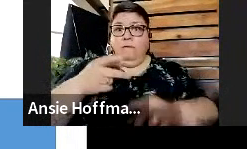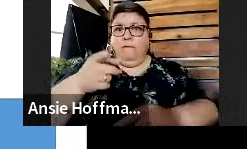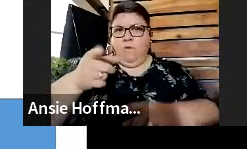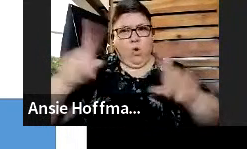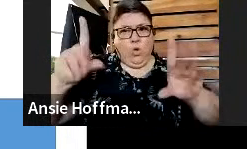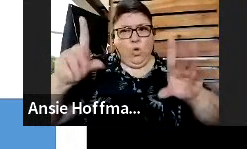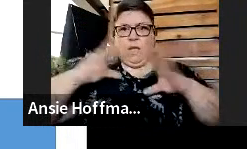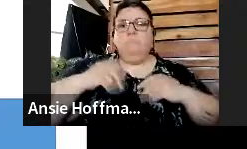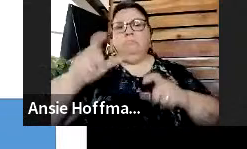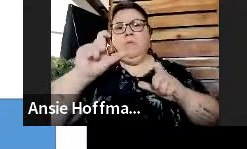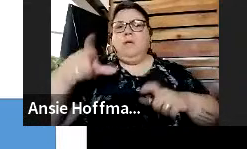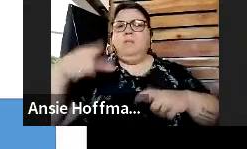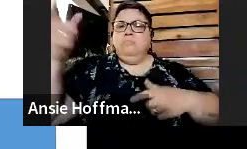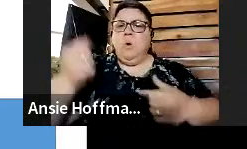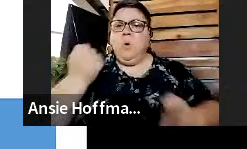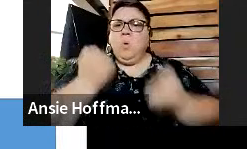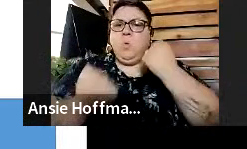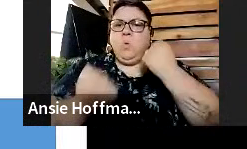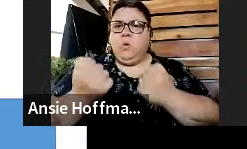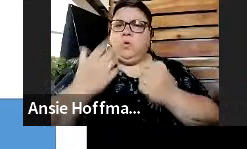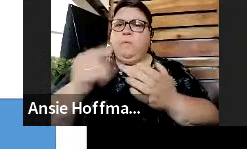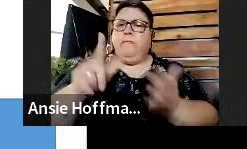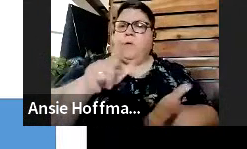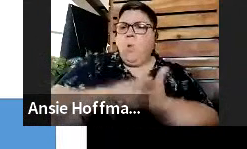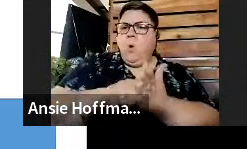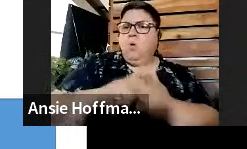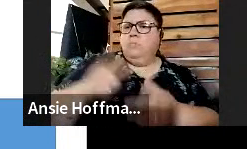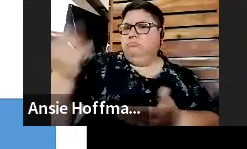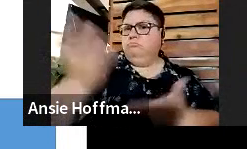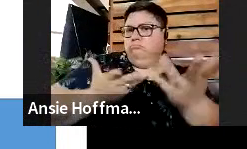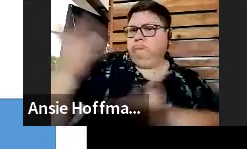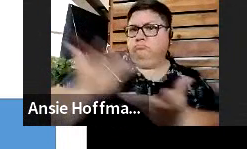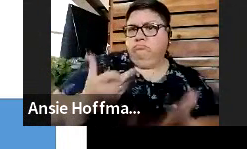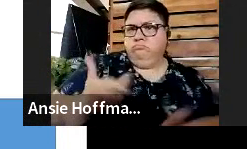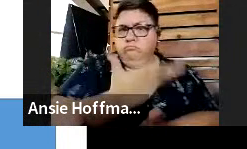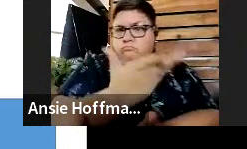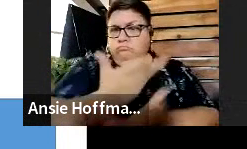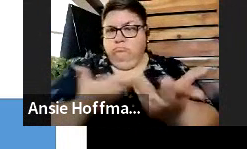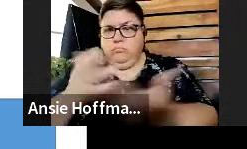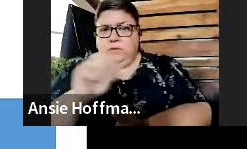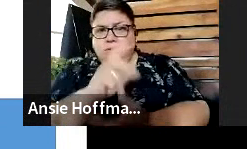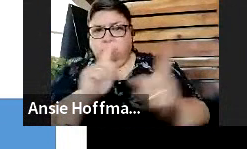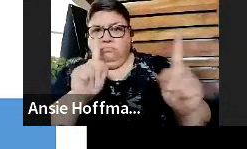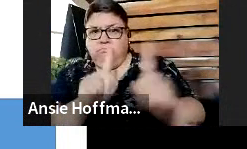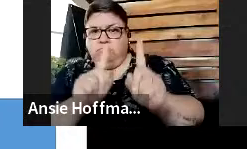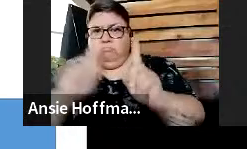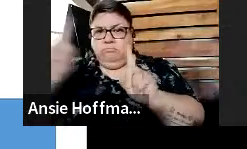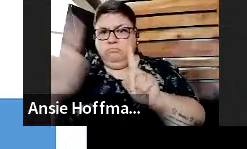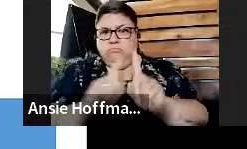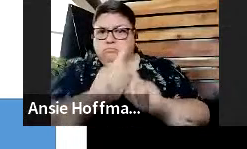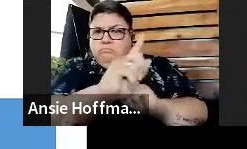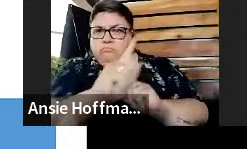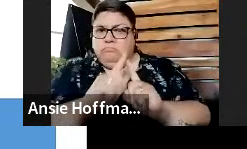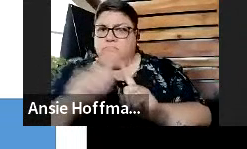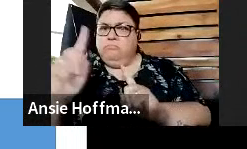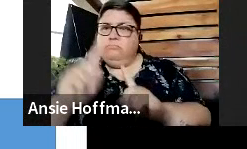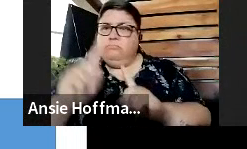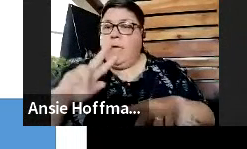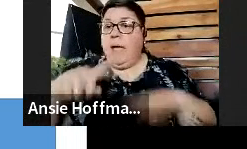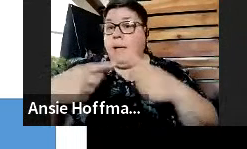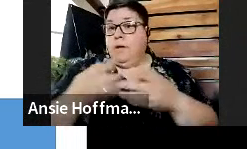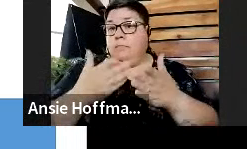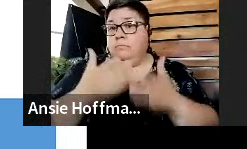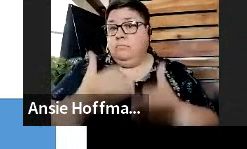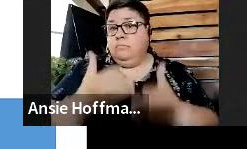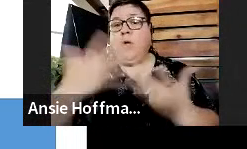This can be done within 1 year from the date of either an appeal an ADR, or a tariff